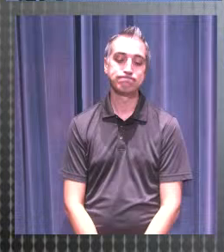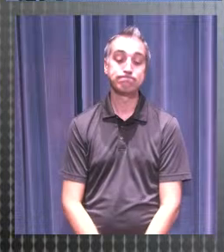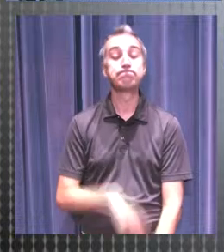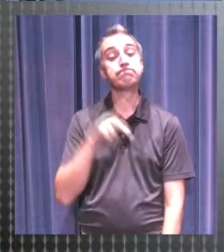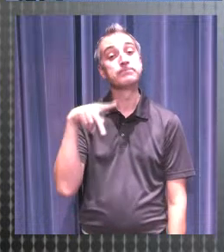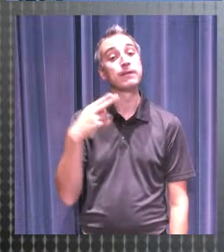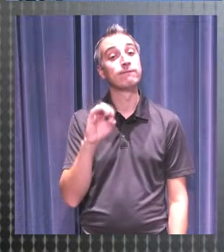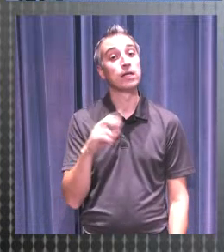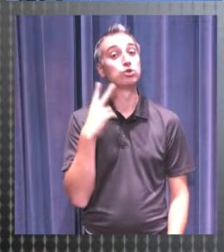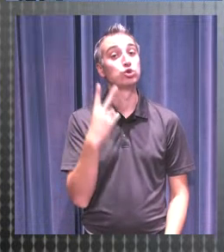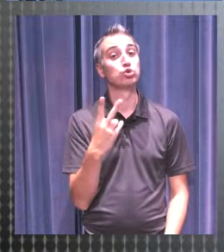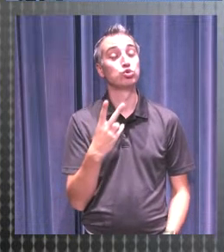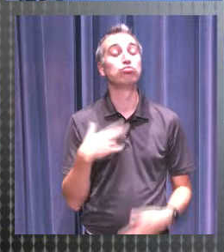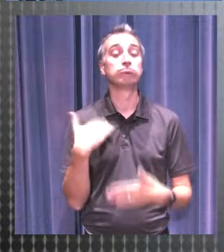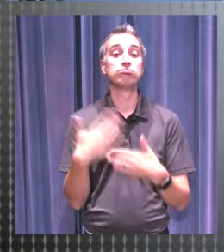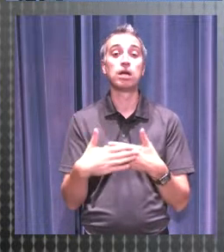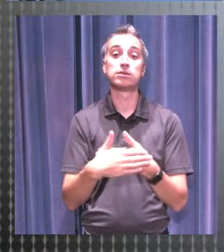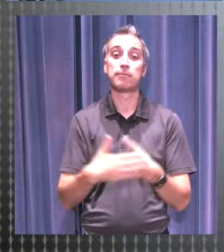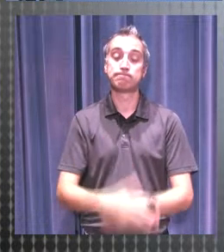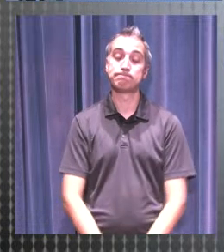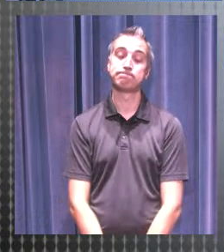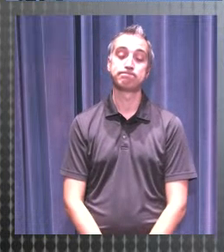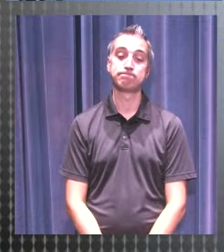Phase two, if you would, next slide.